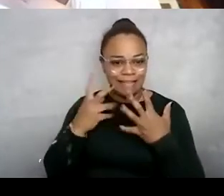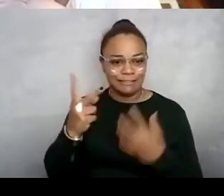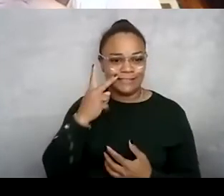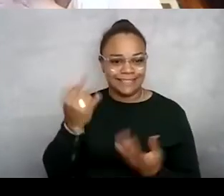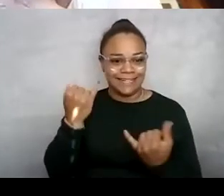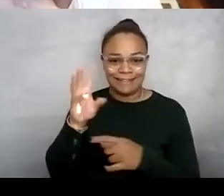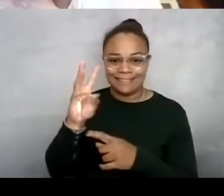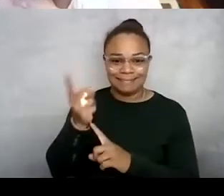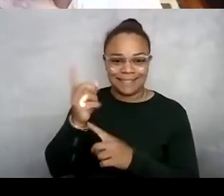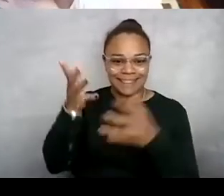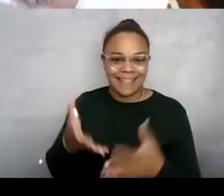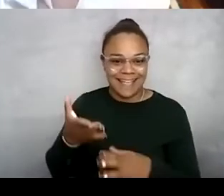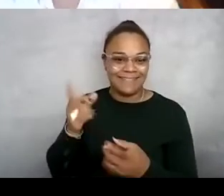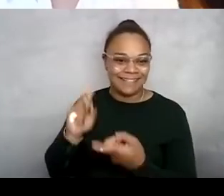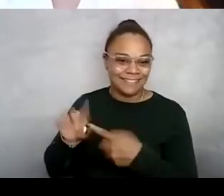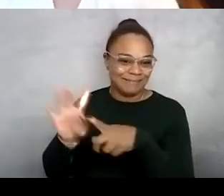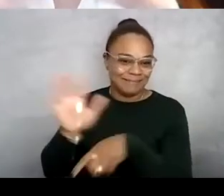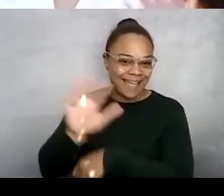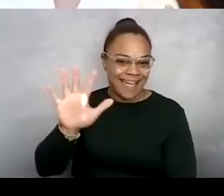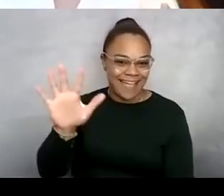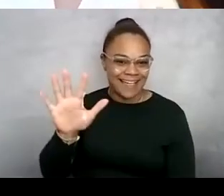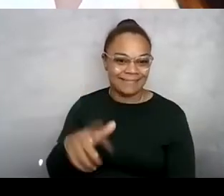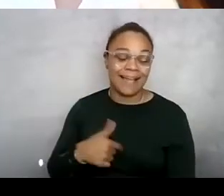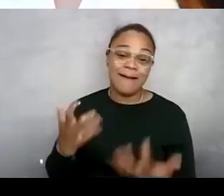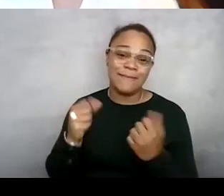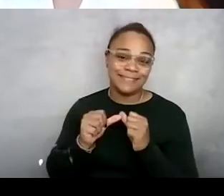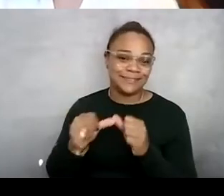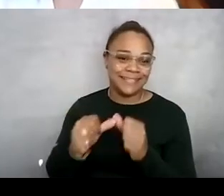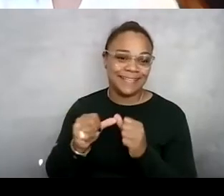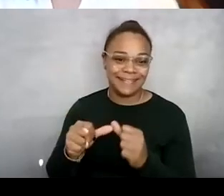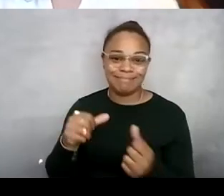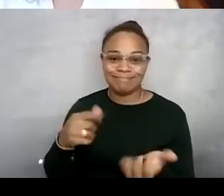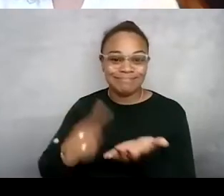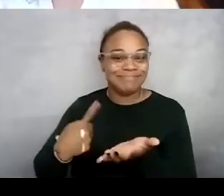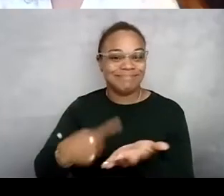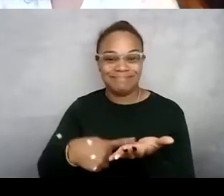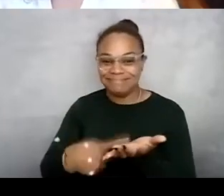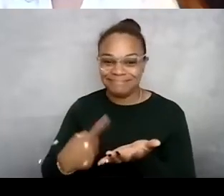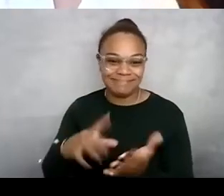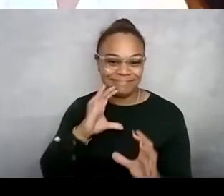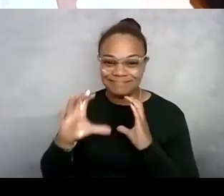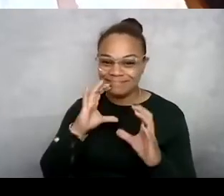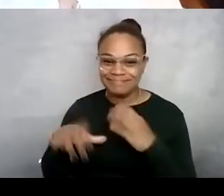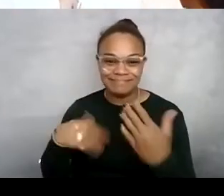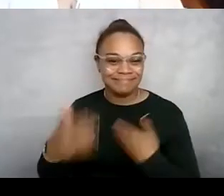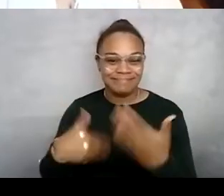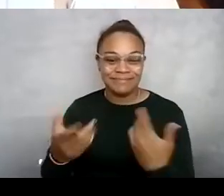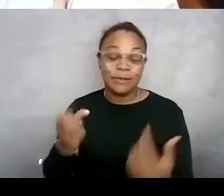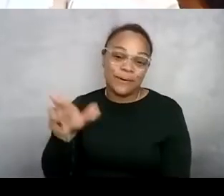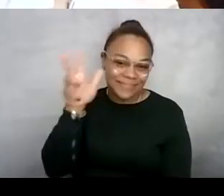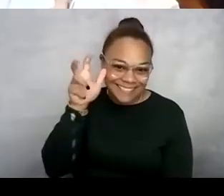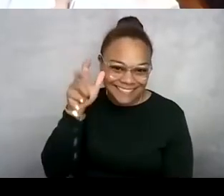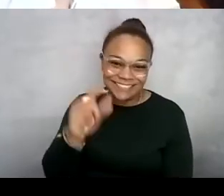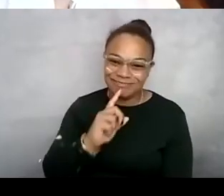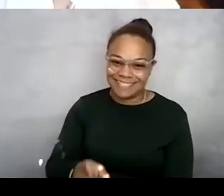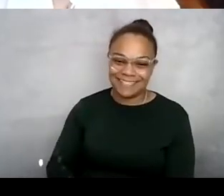I'm horrified because I just want to keep talking or listening,